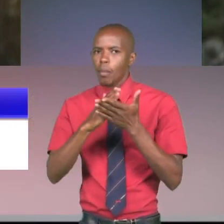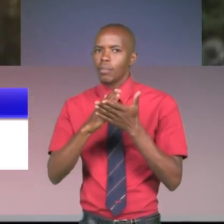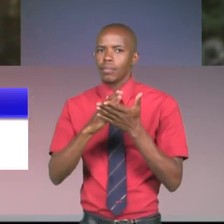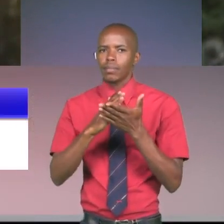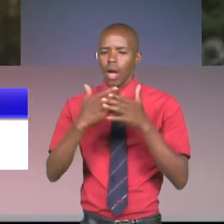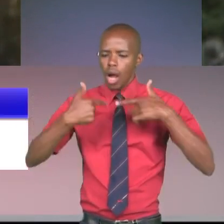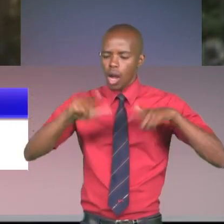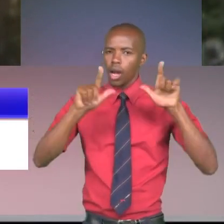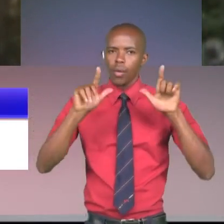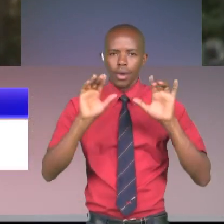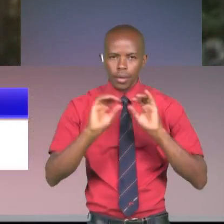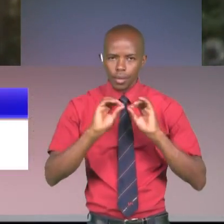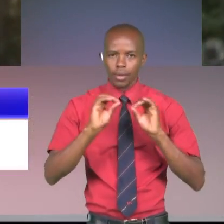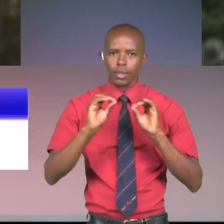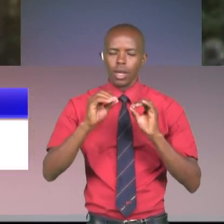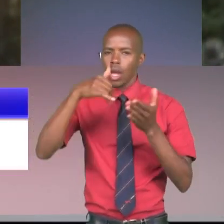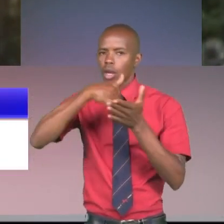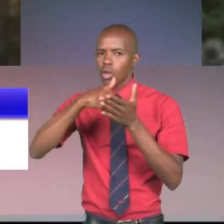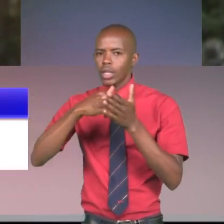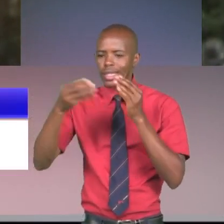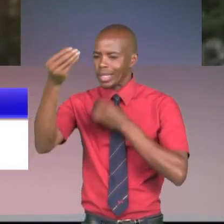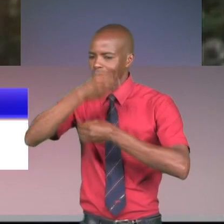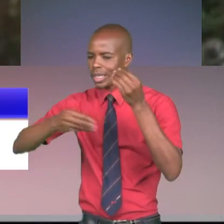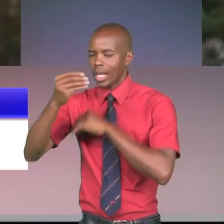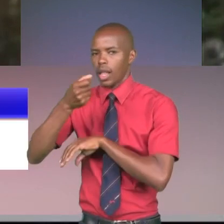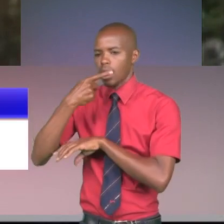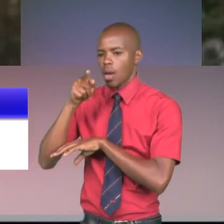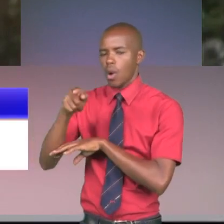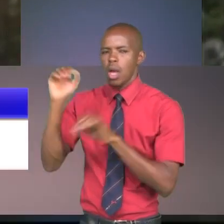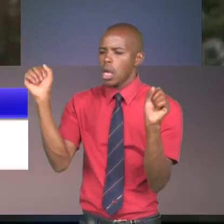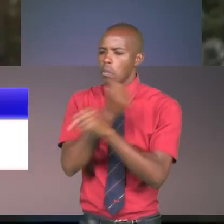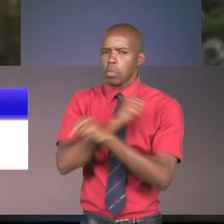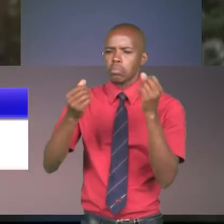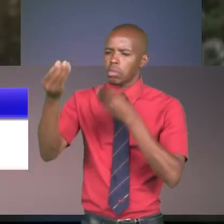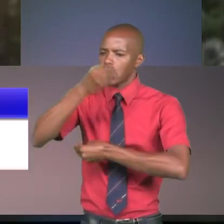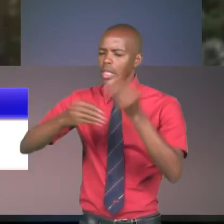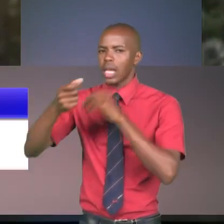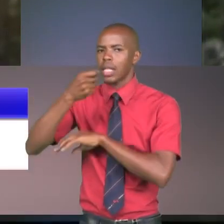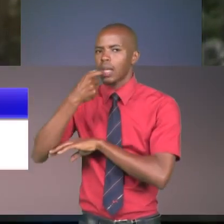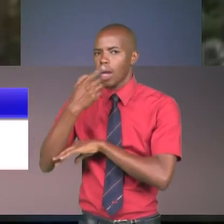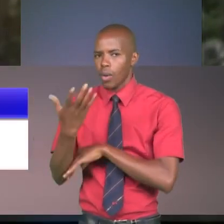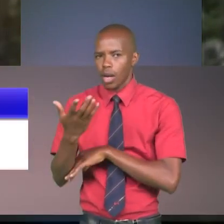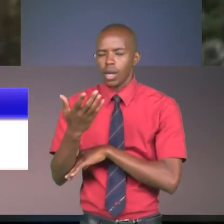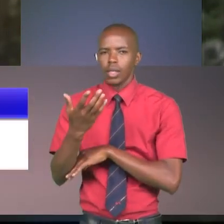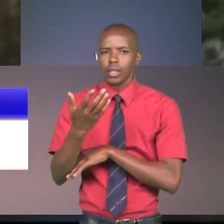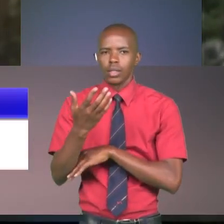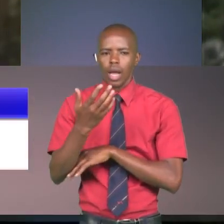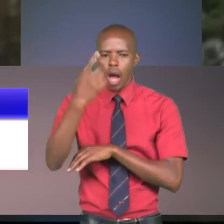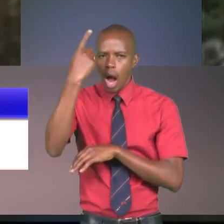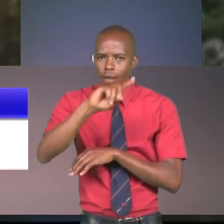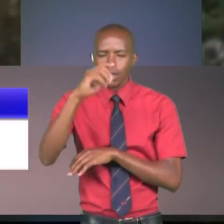not allowed includes marketing. You cannot market a product that is not yet